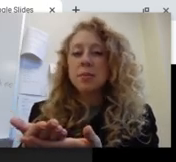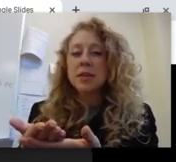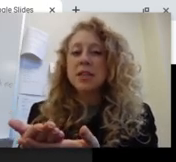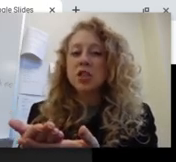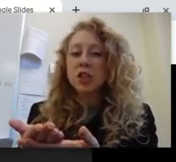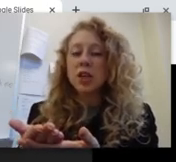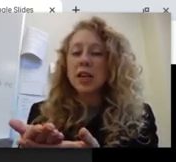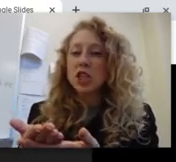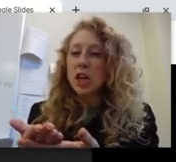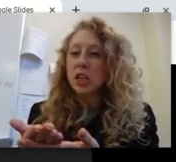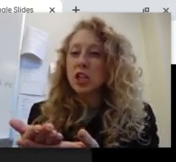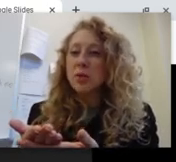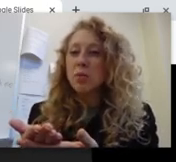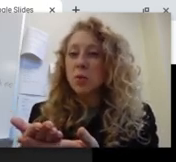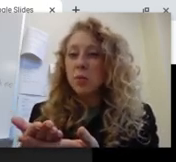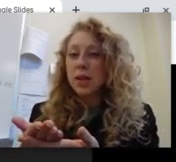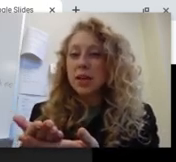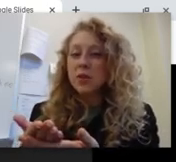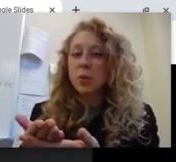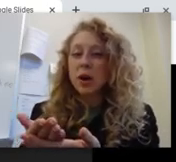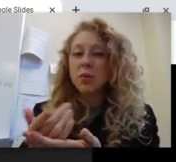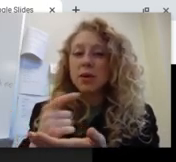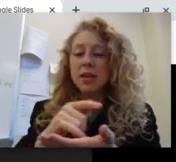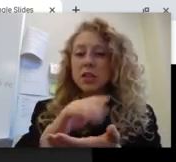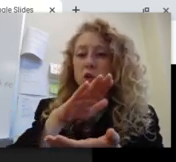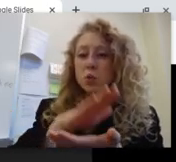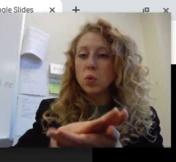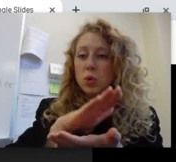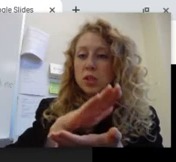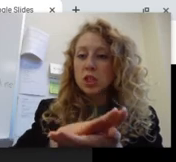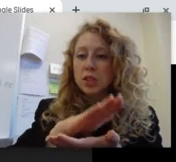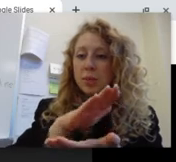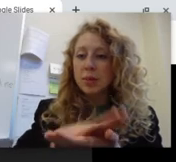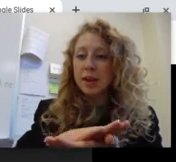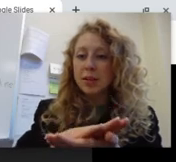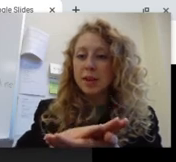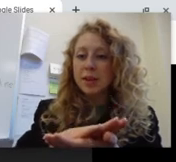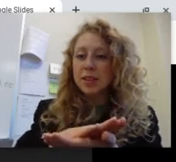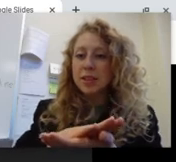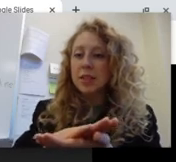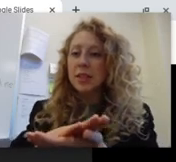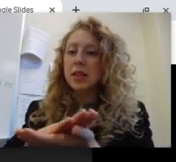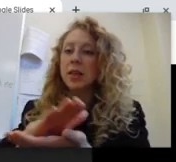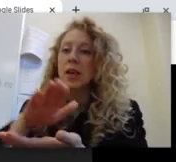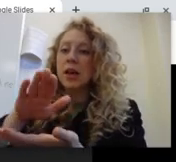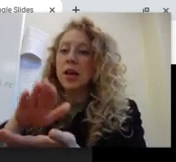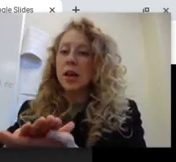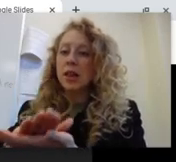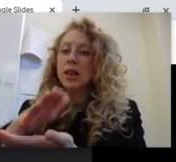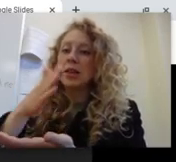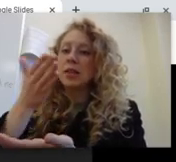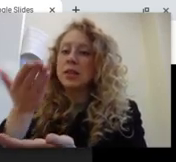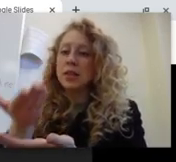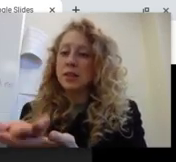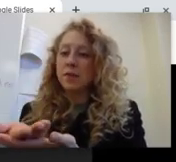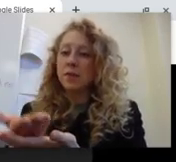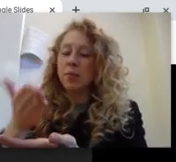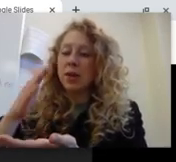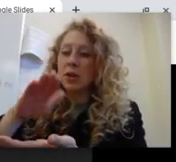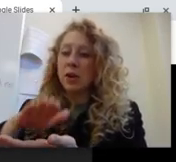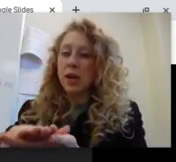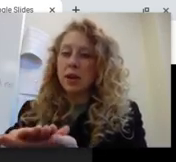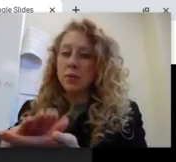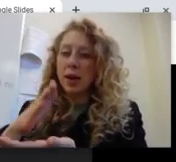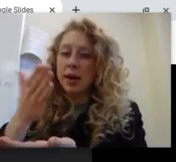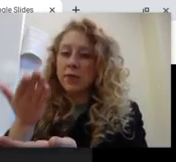be potentially a change in movement as well, because school is just up and down like this, and this is